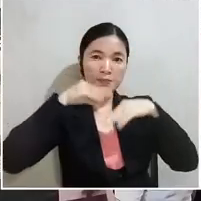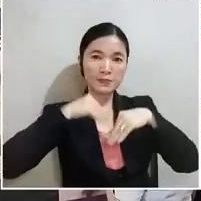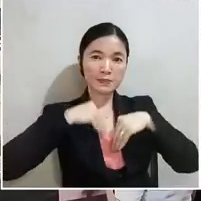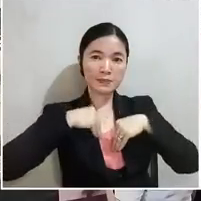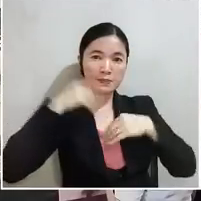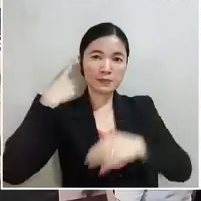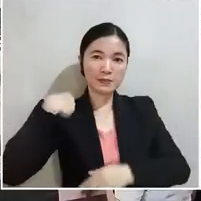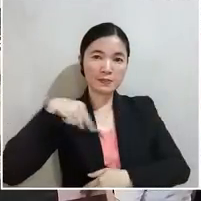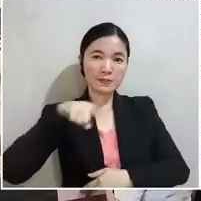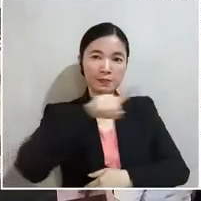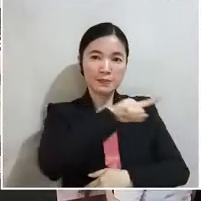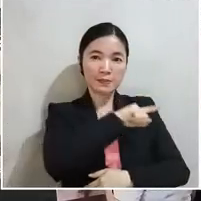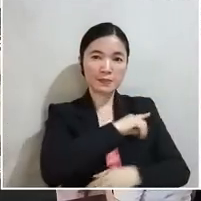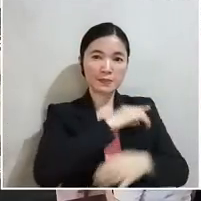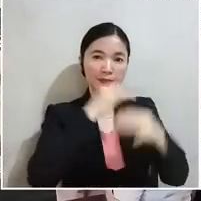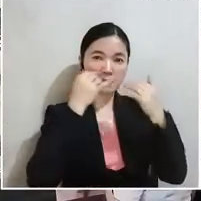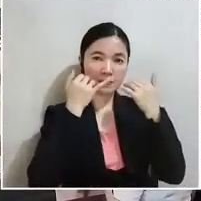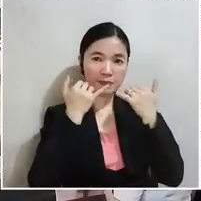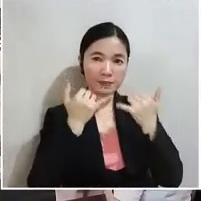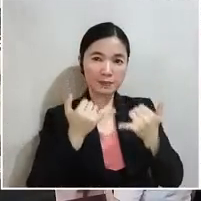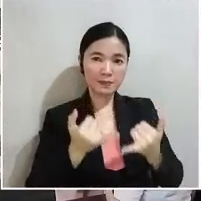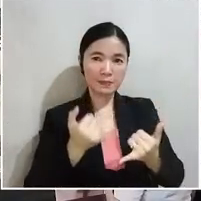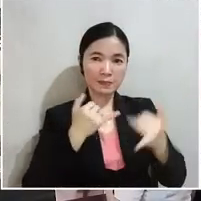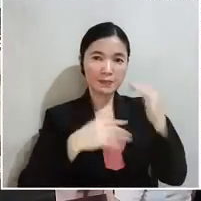heaven. Hear us this day,